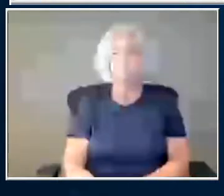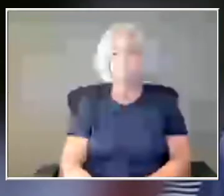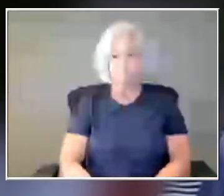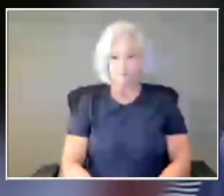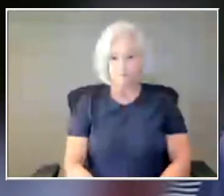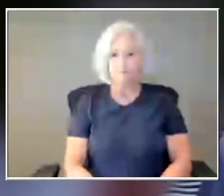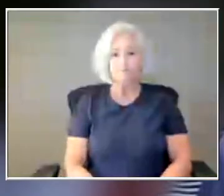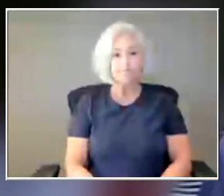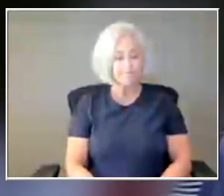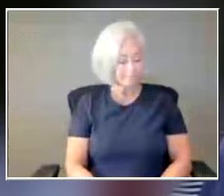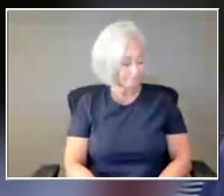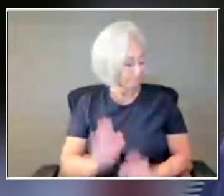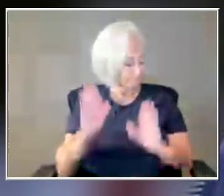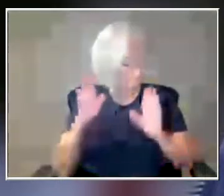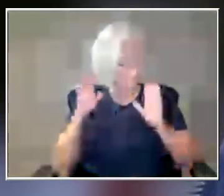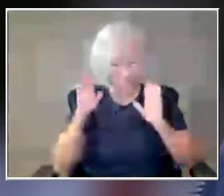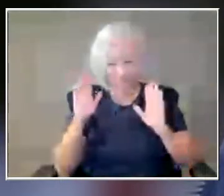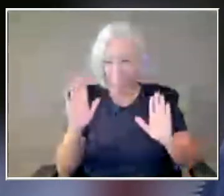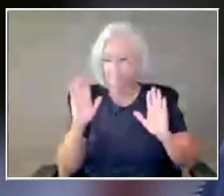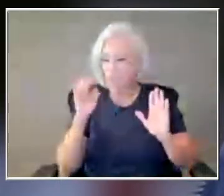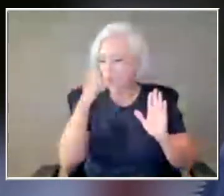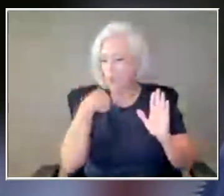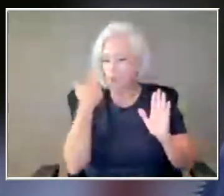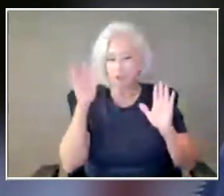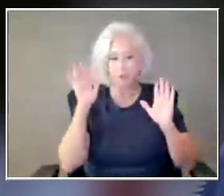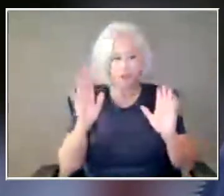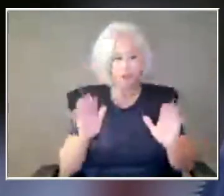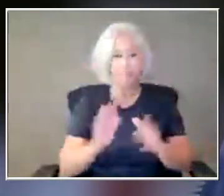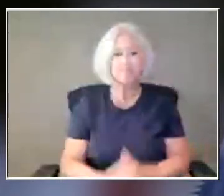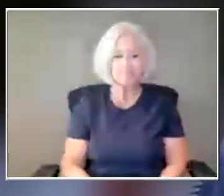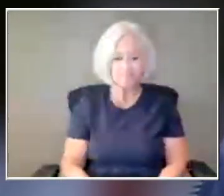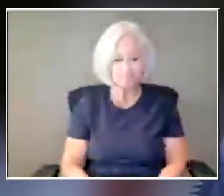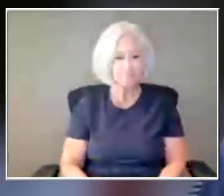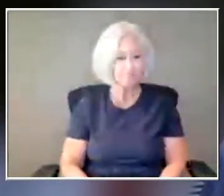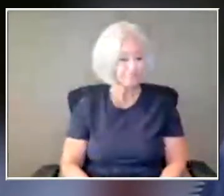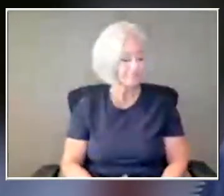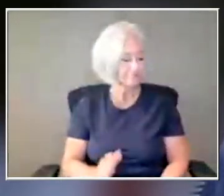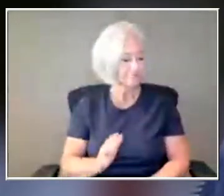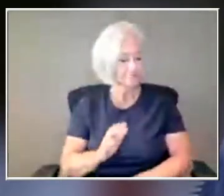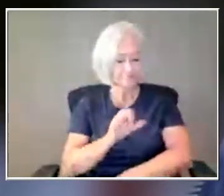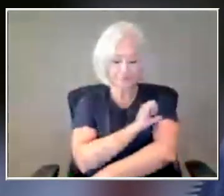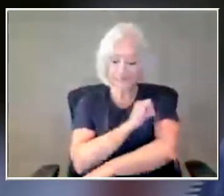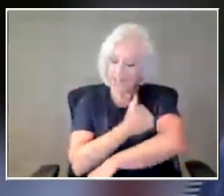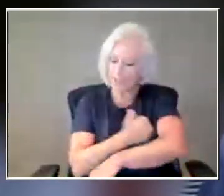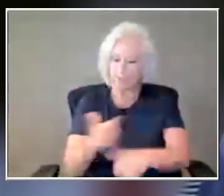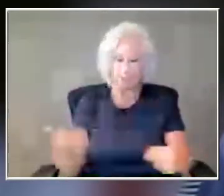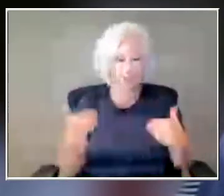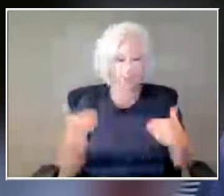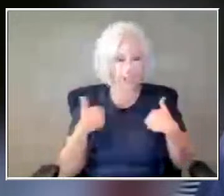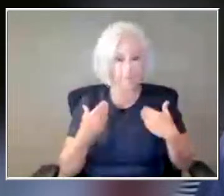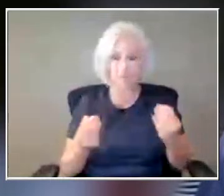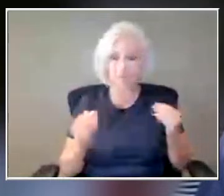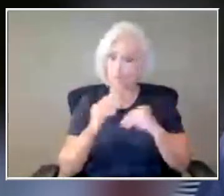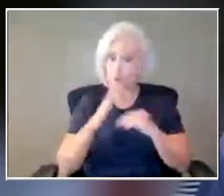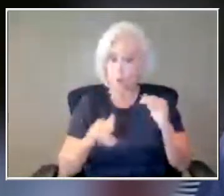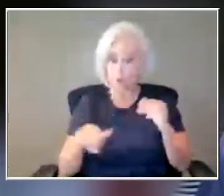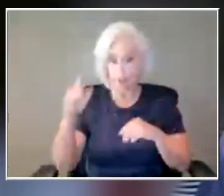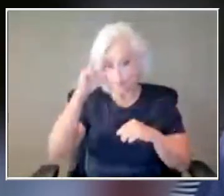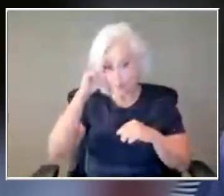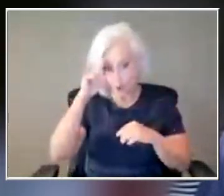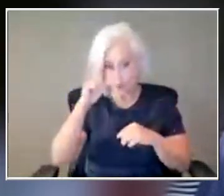Surprisingly well. I have plenty of energy, more than I thought I would have. I'm able to do